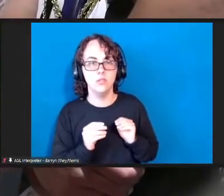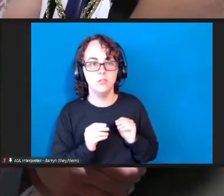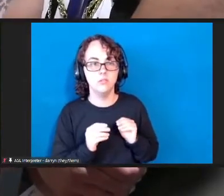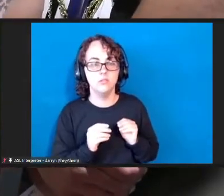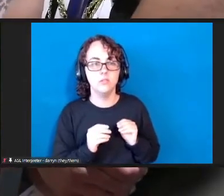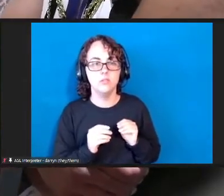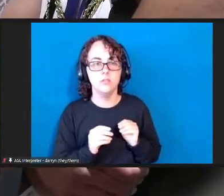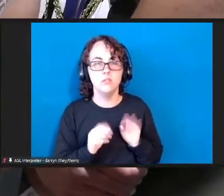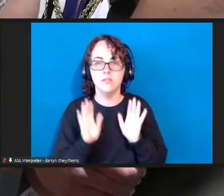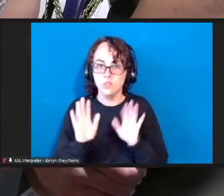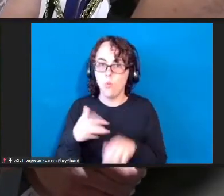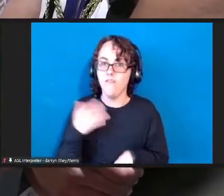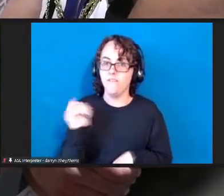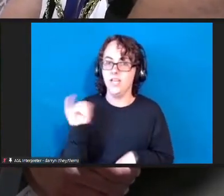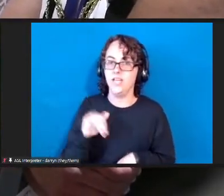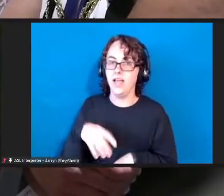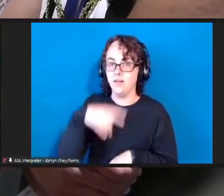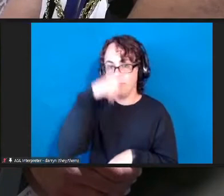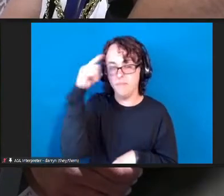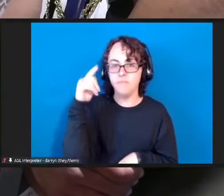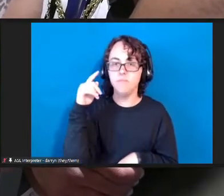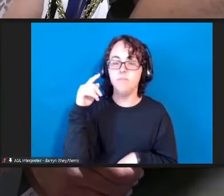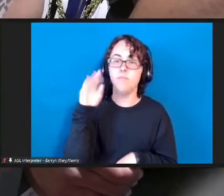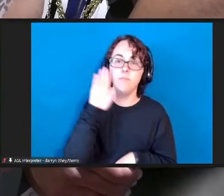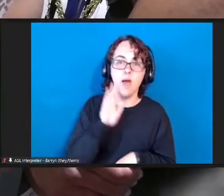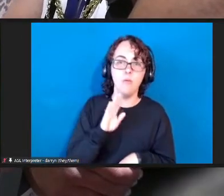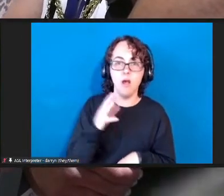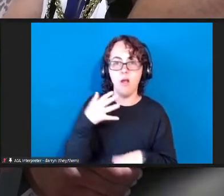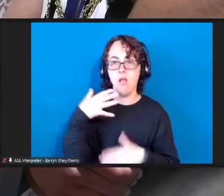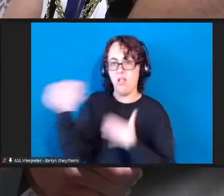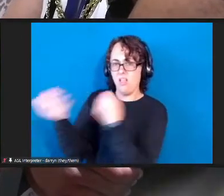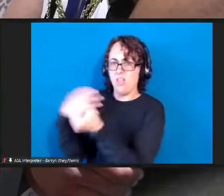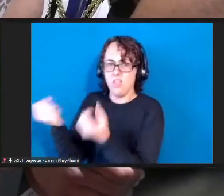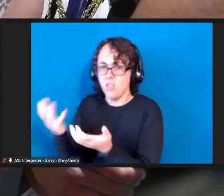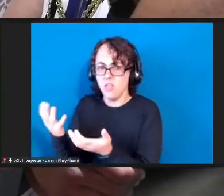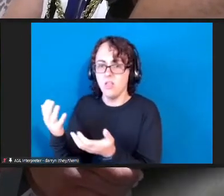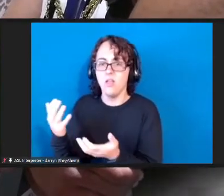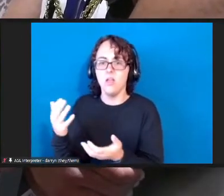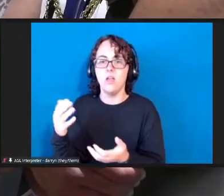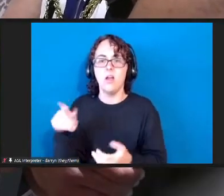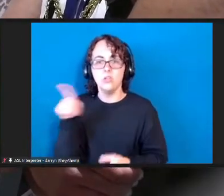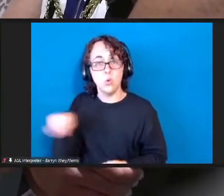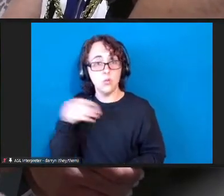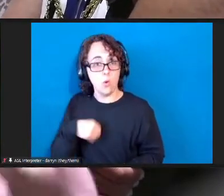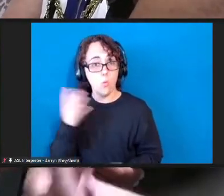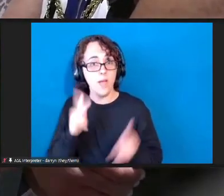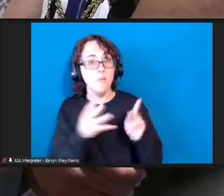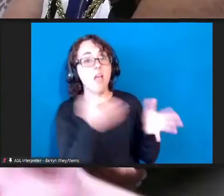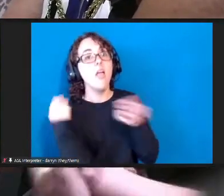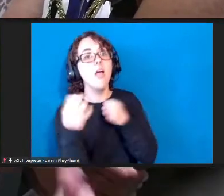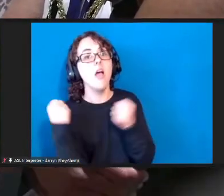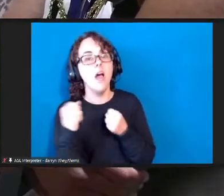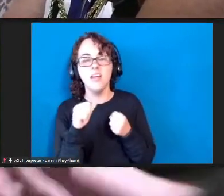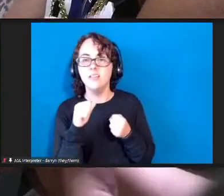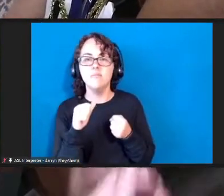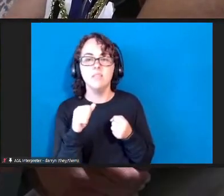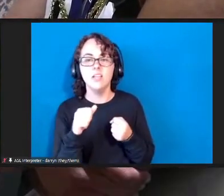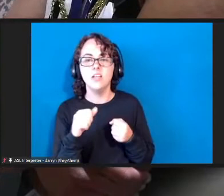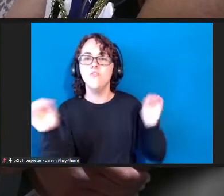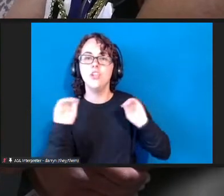I feel that they cannot have to be held accountable for their xenophobia and anti-blackness because they rest on their queerness